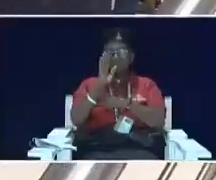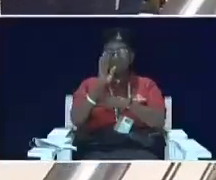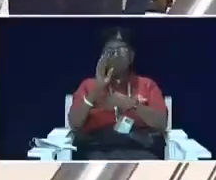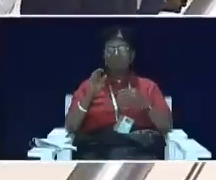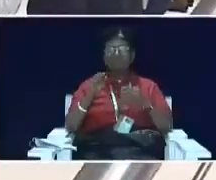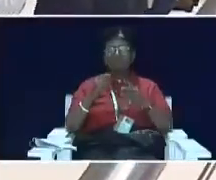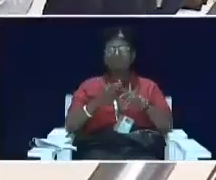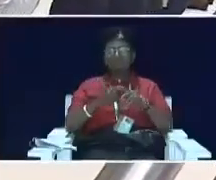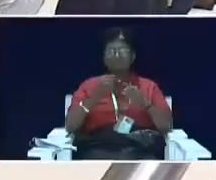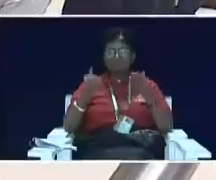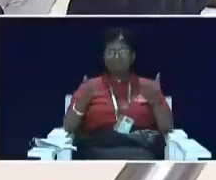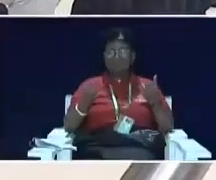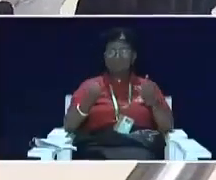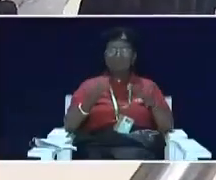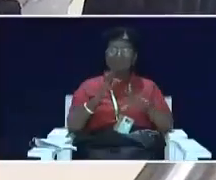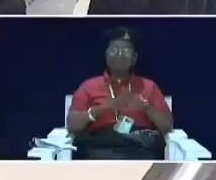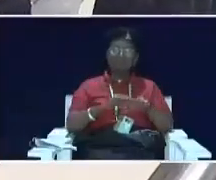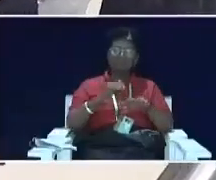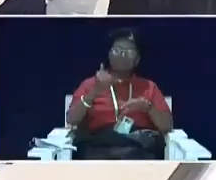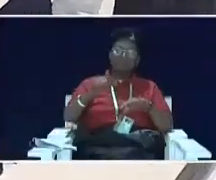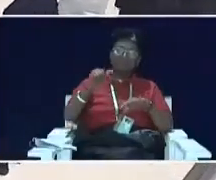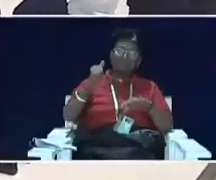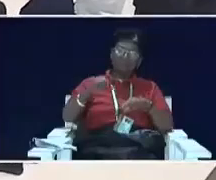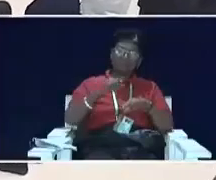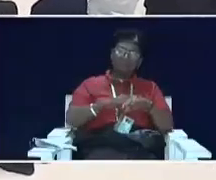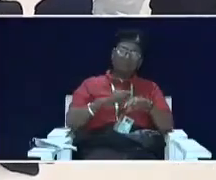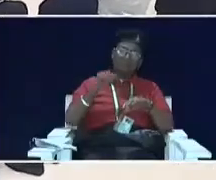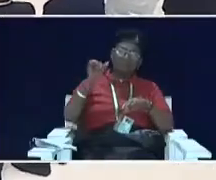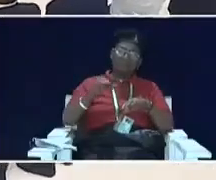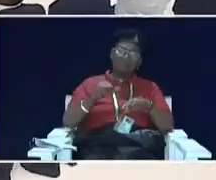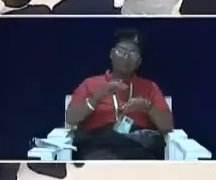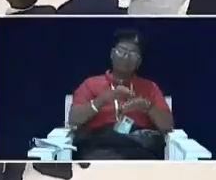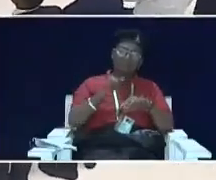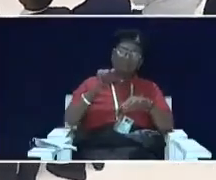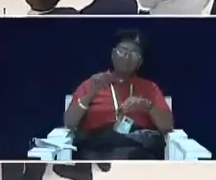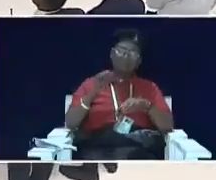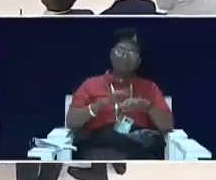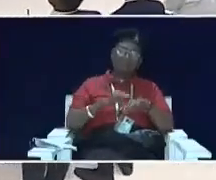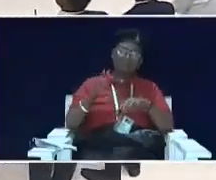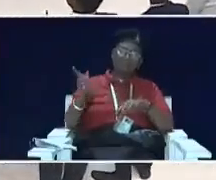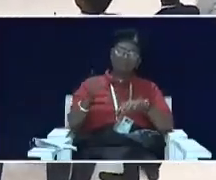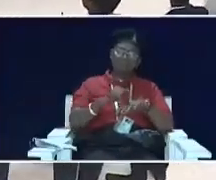And from now on, anytime they call on you, please answer them by fire.